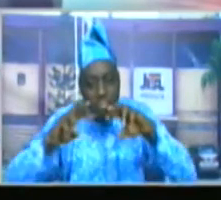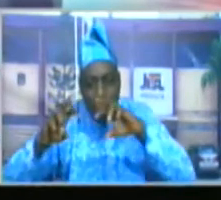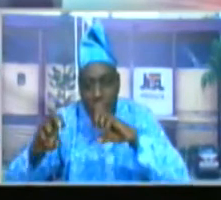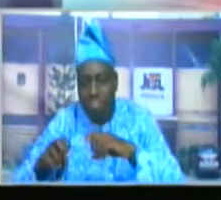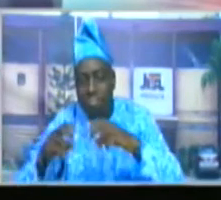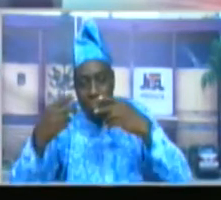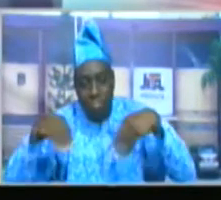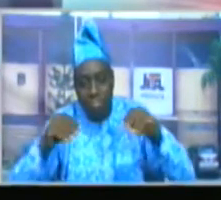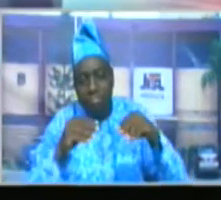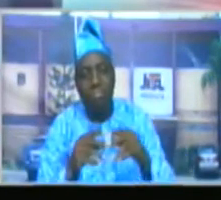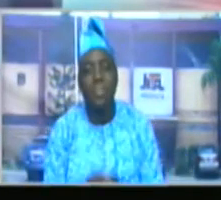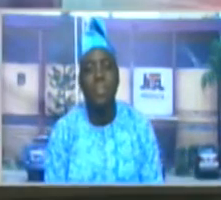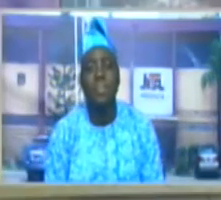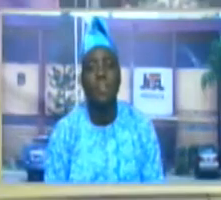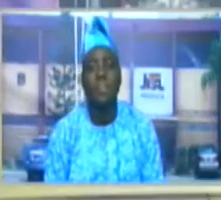sale.